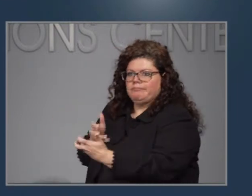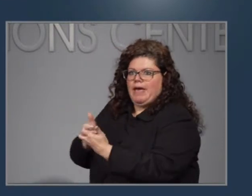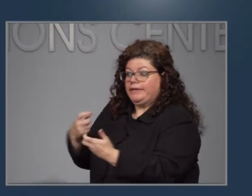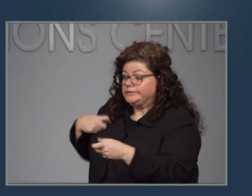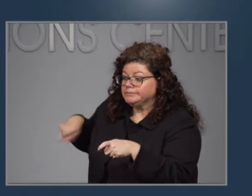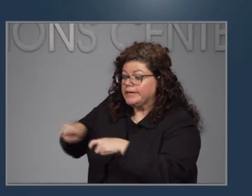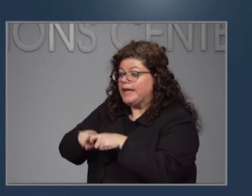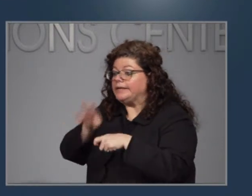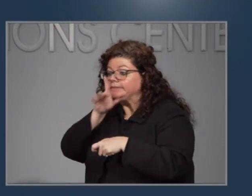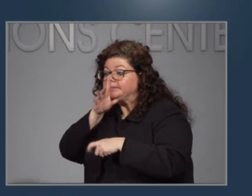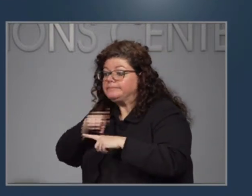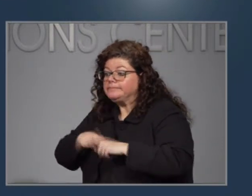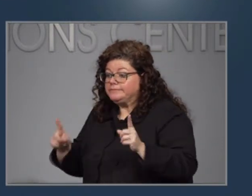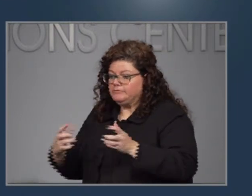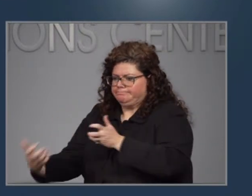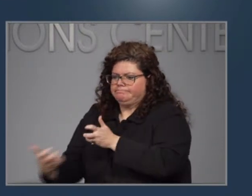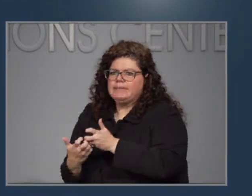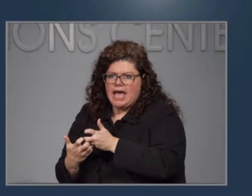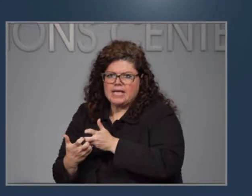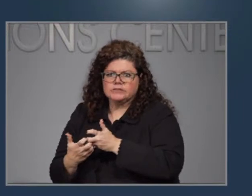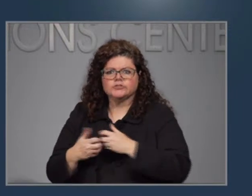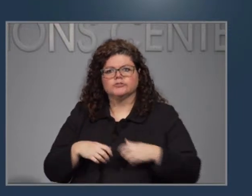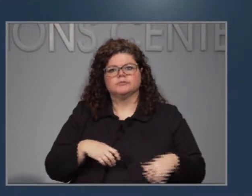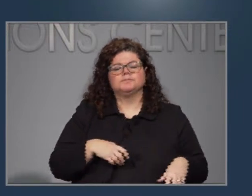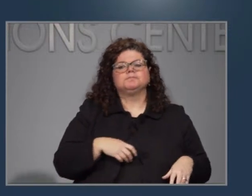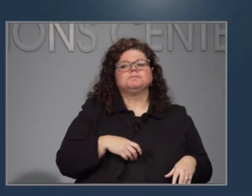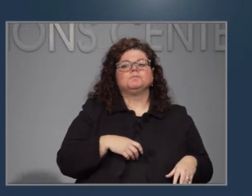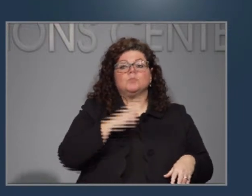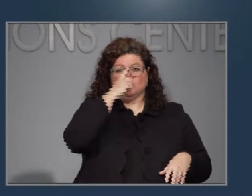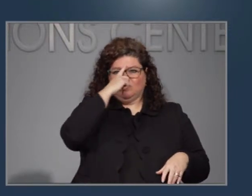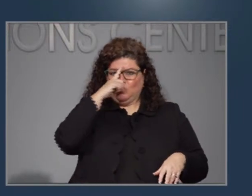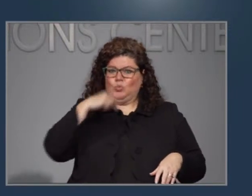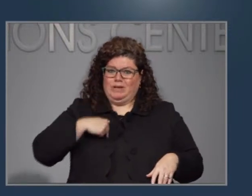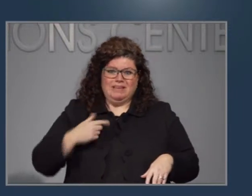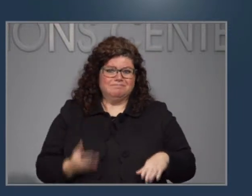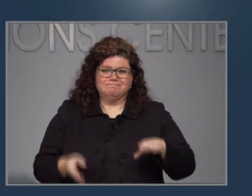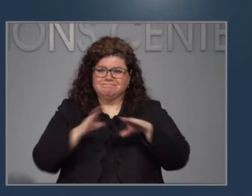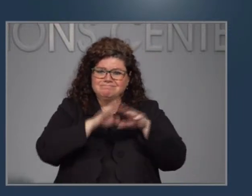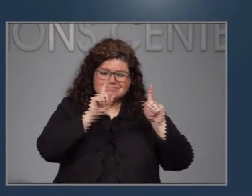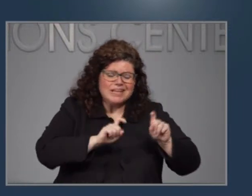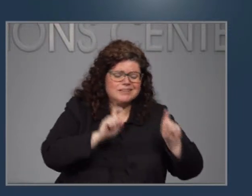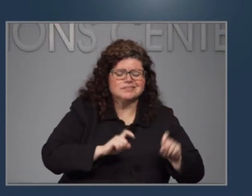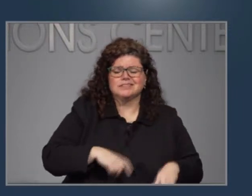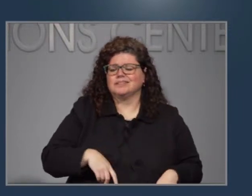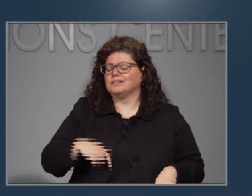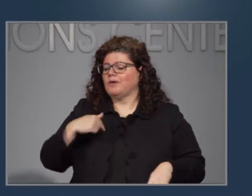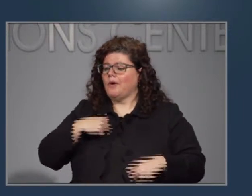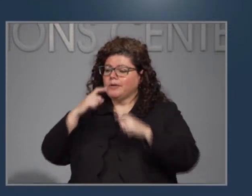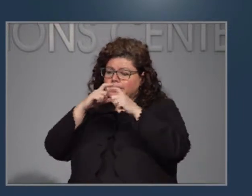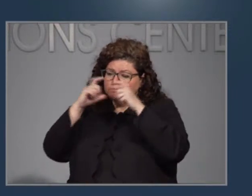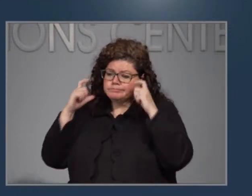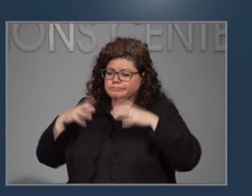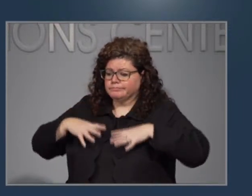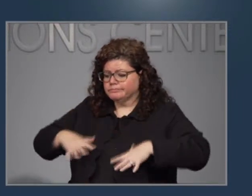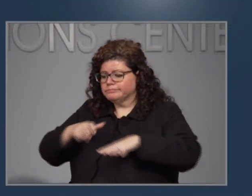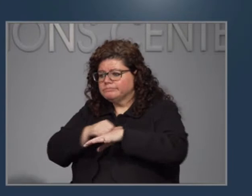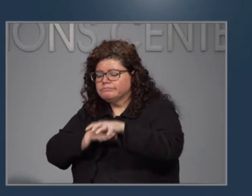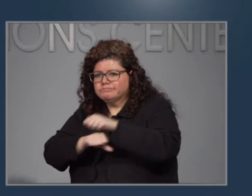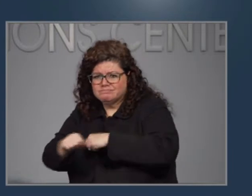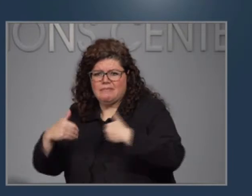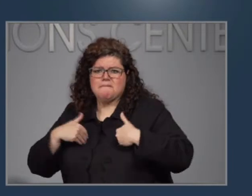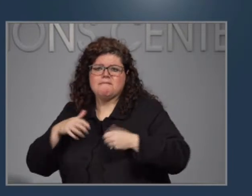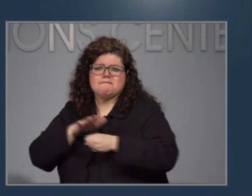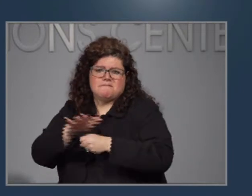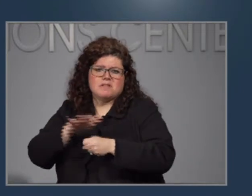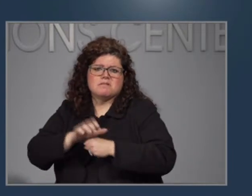completed state-led training on contact tracing, and our PPE supplies continue to be stable. We have